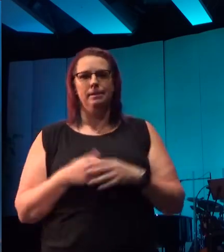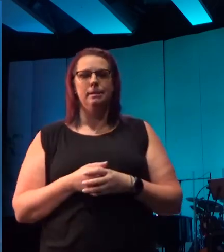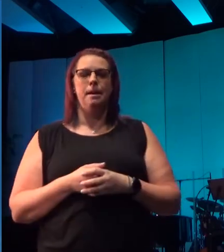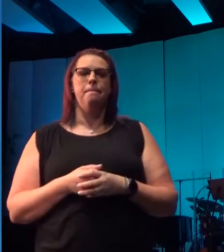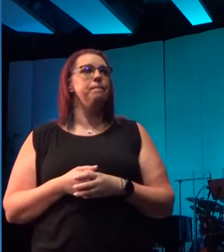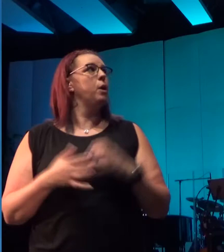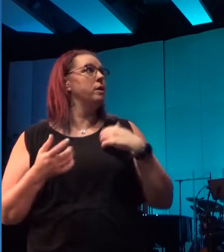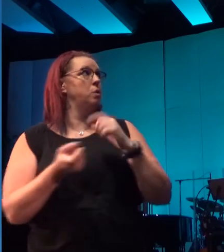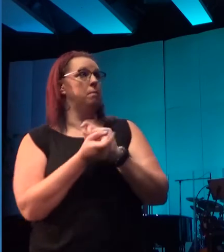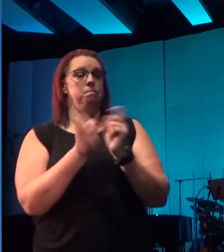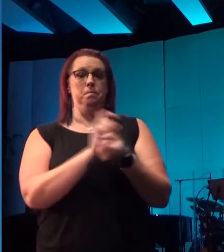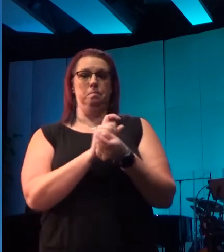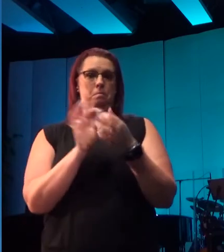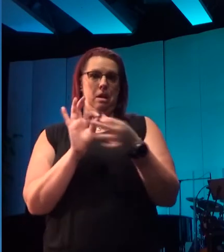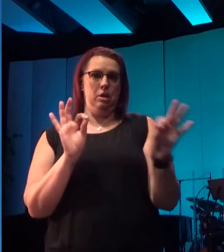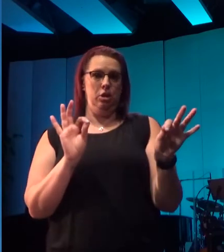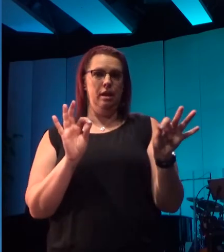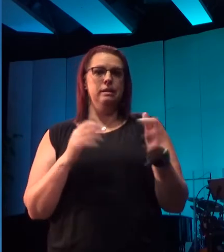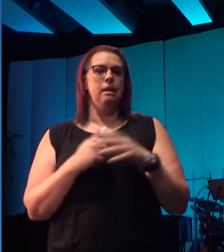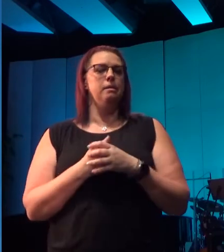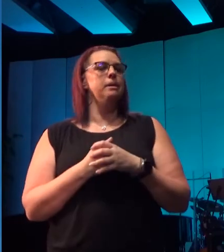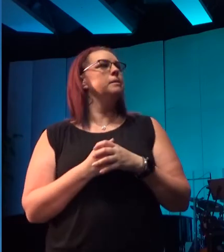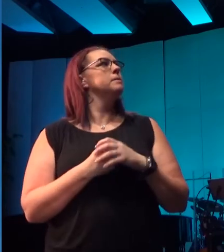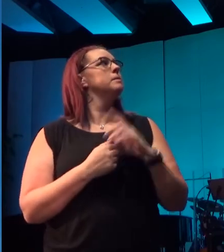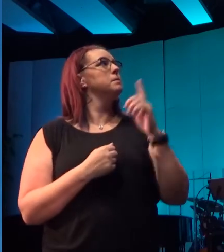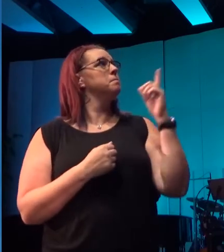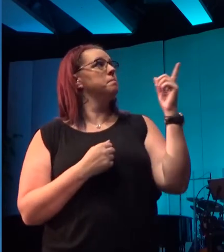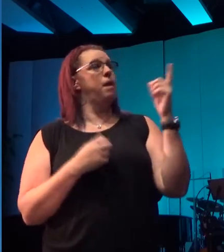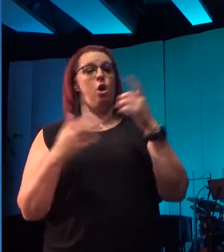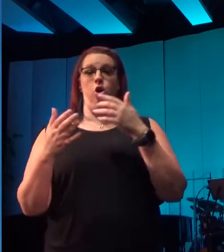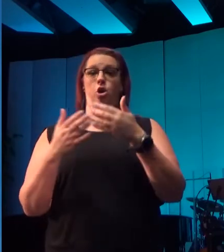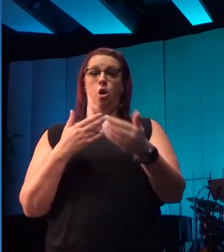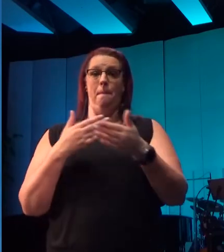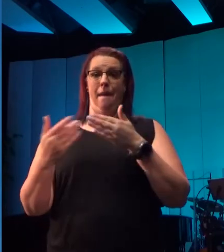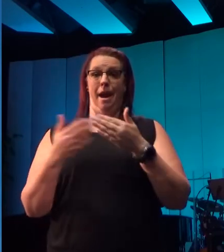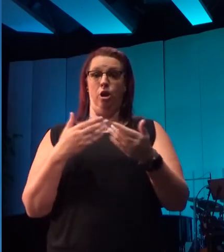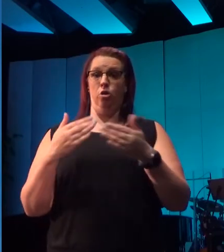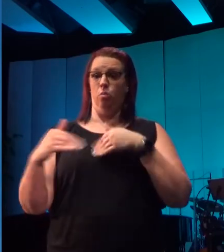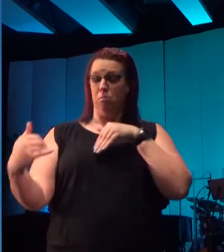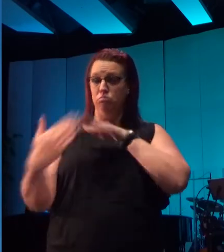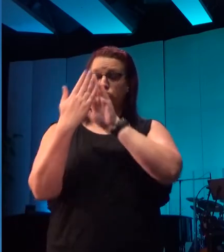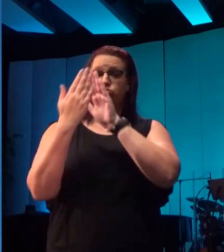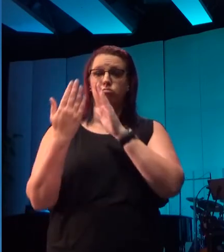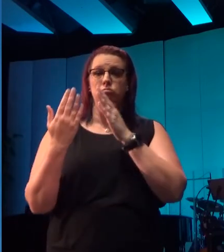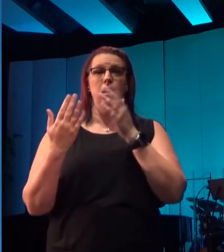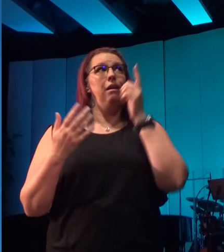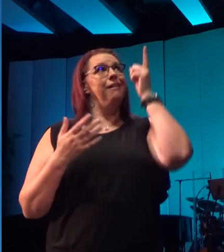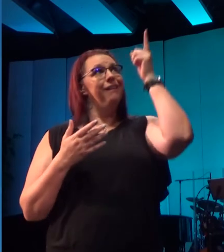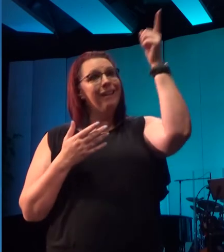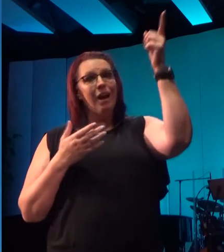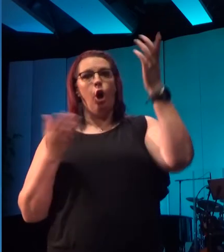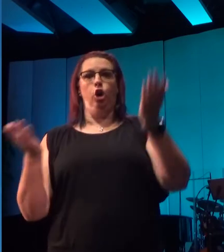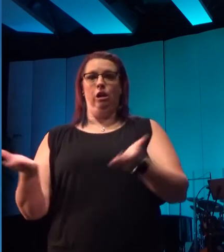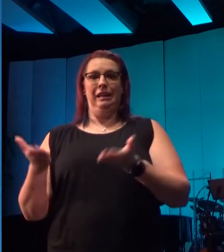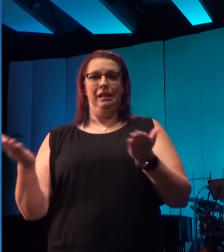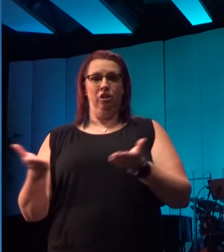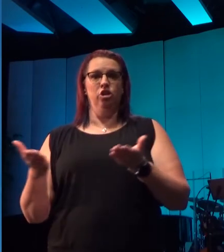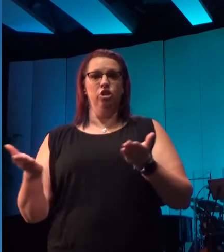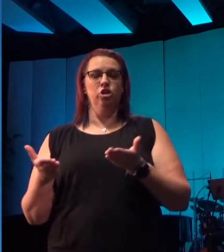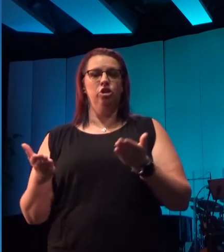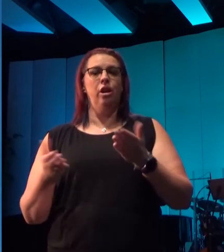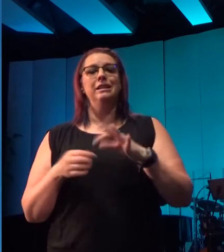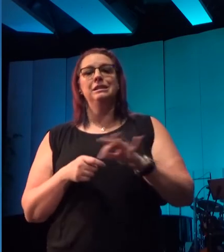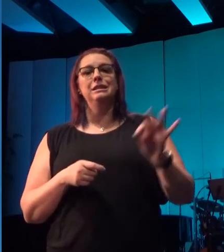Here's how I see that, to add to this. No matter what I face, a feast of support is prepared for me. Spirit anoints me with